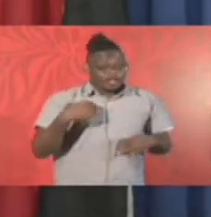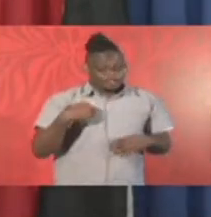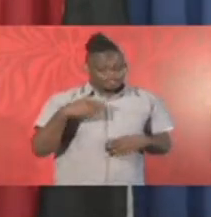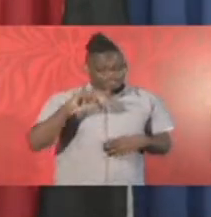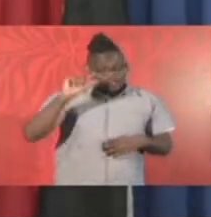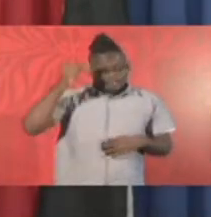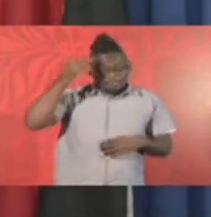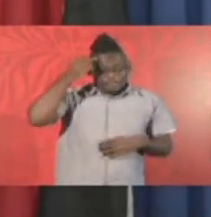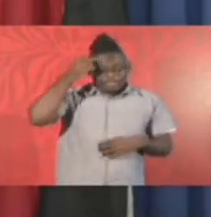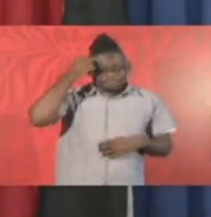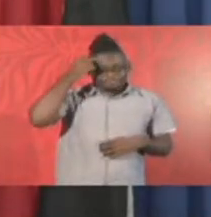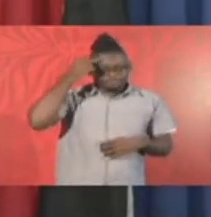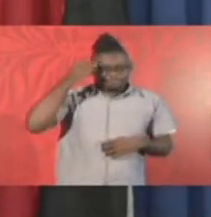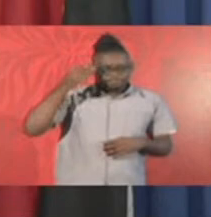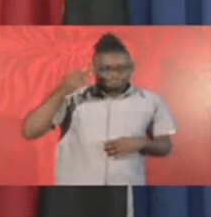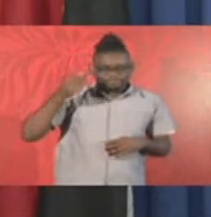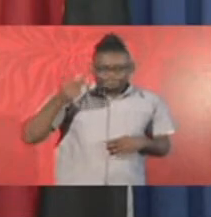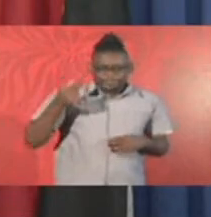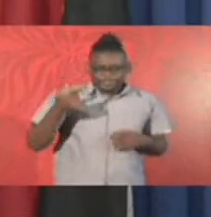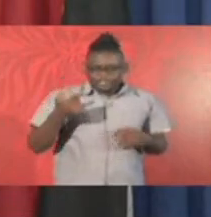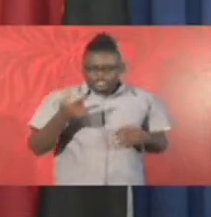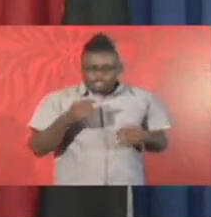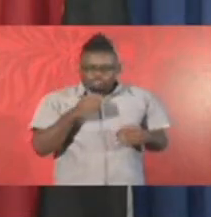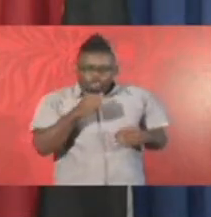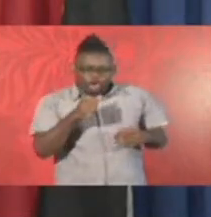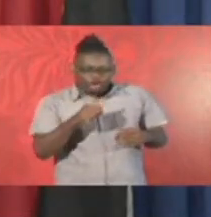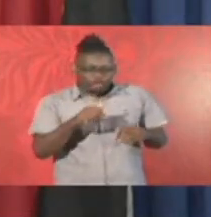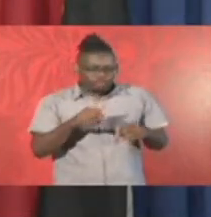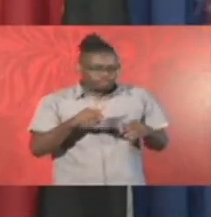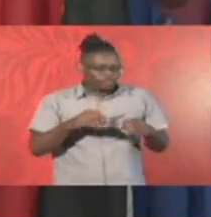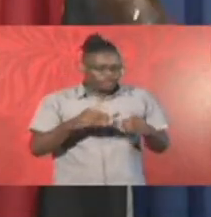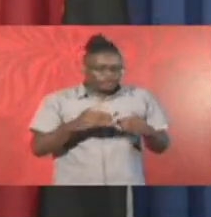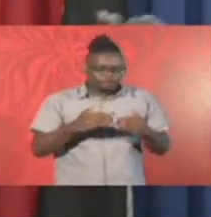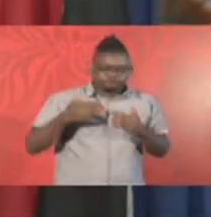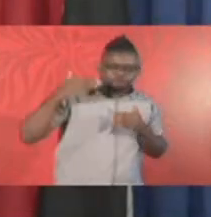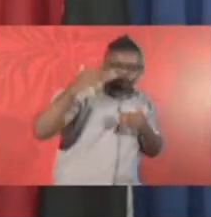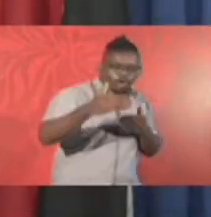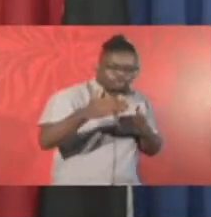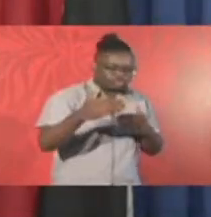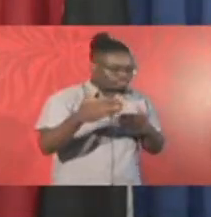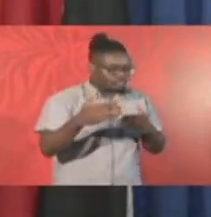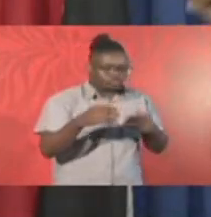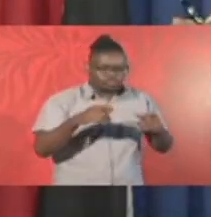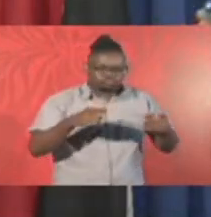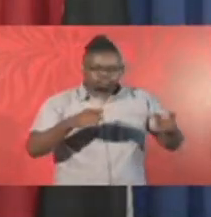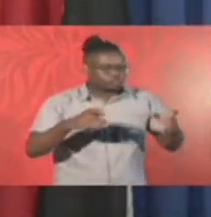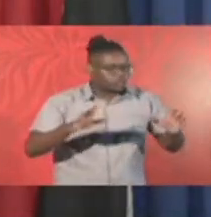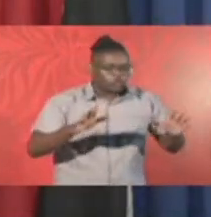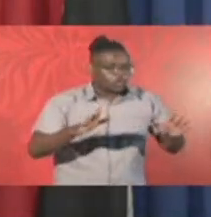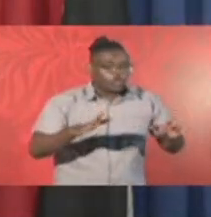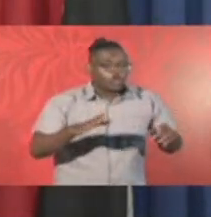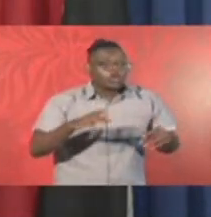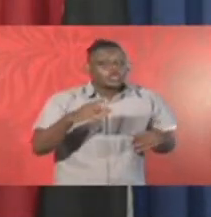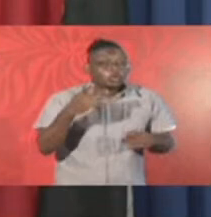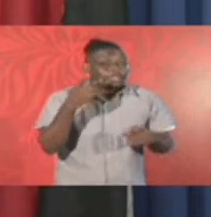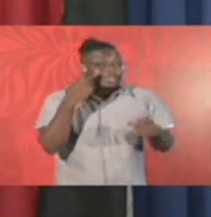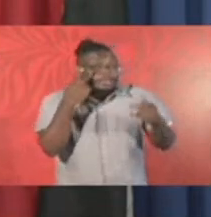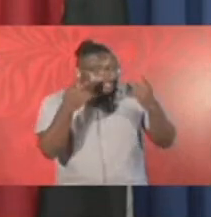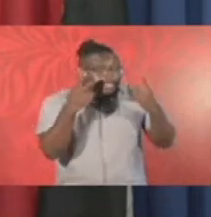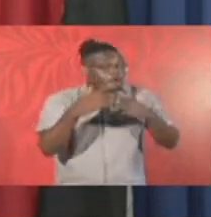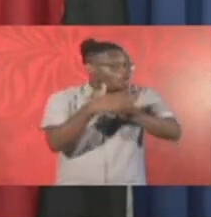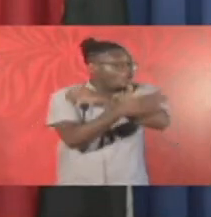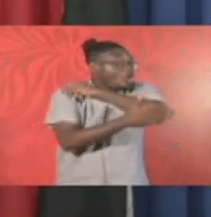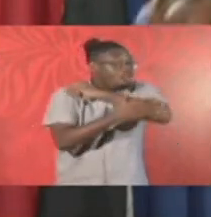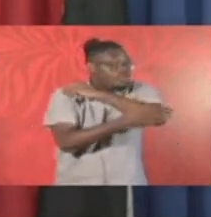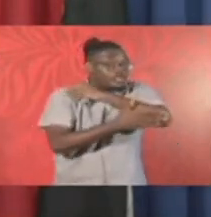forefront of fighting the COVID-19. You could look to the countries of Asia. You could look to the